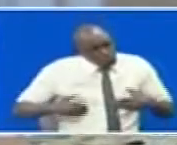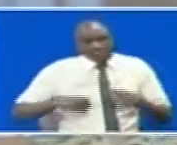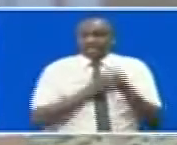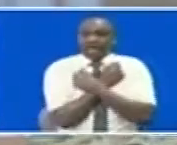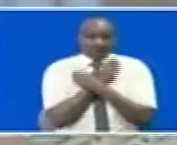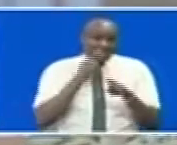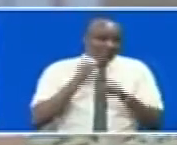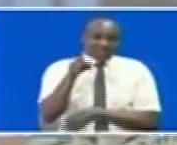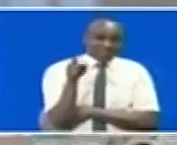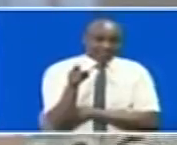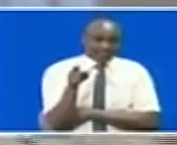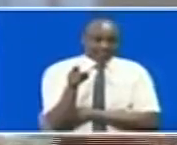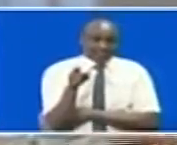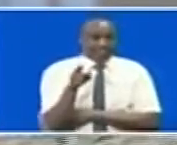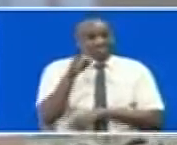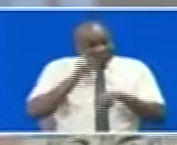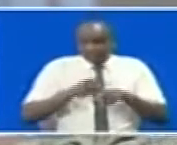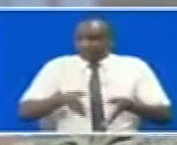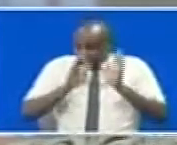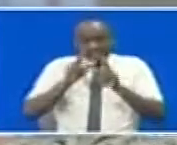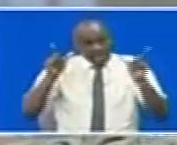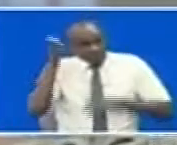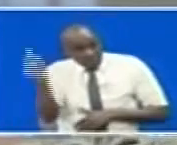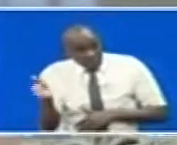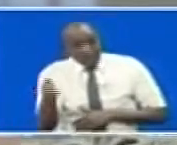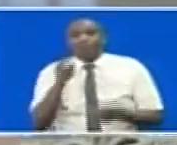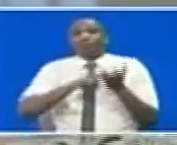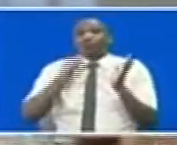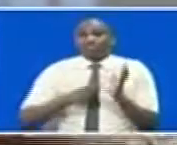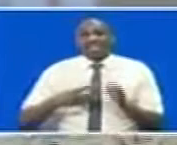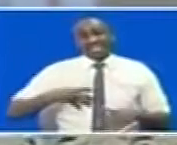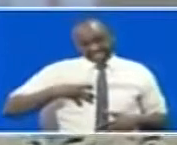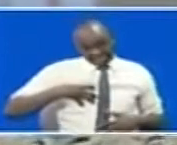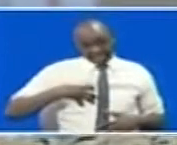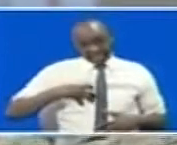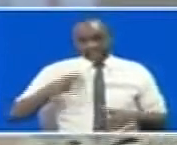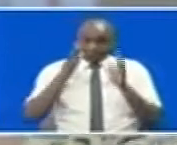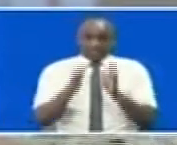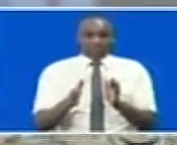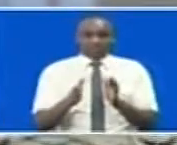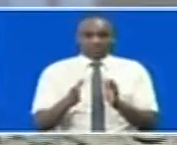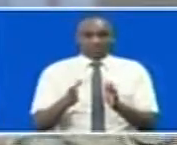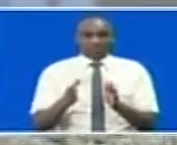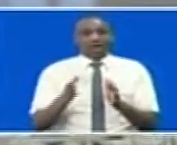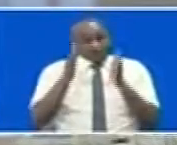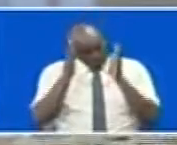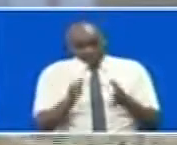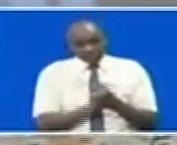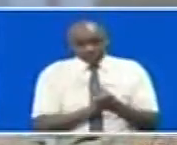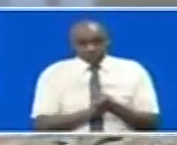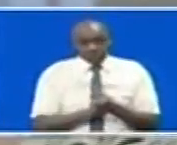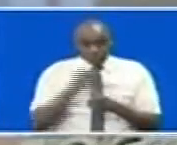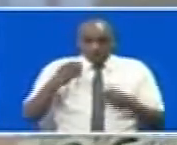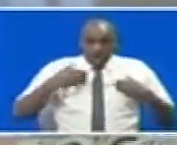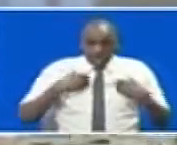because in street language, basically means a person of means, a person who can, you know, they